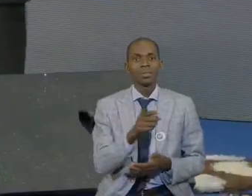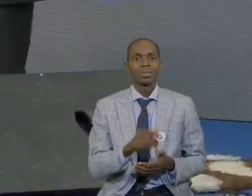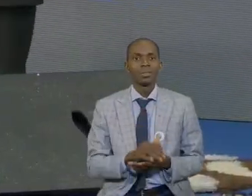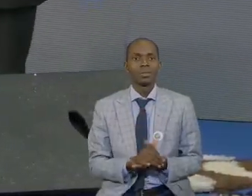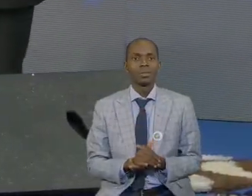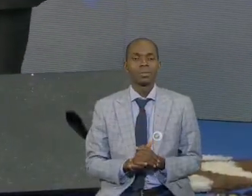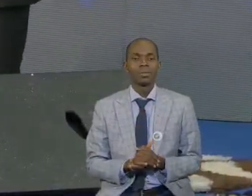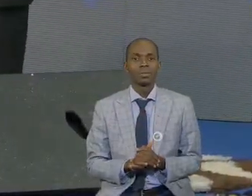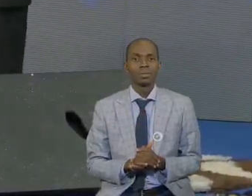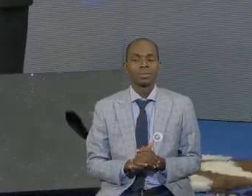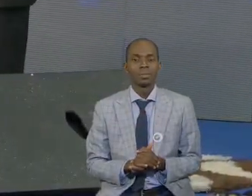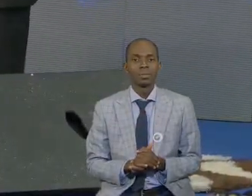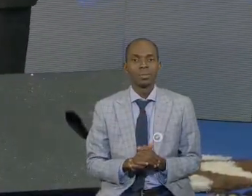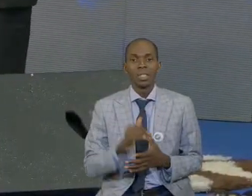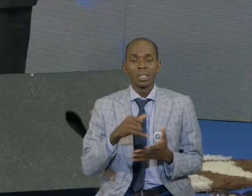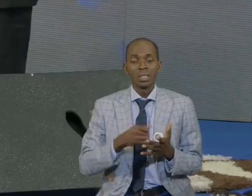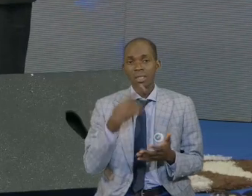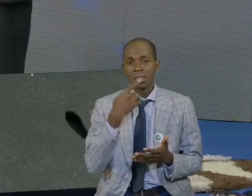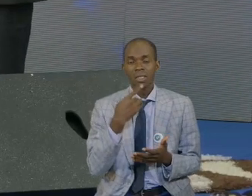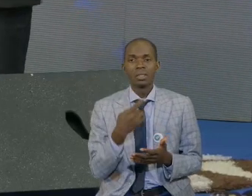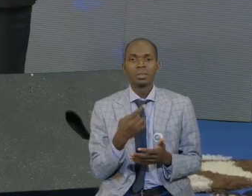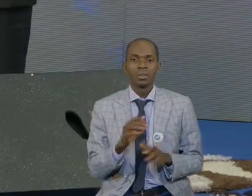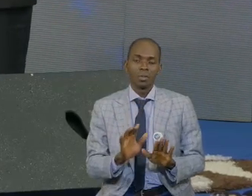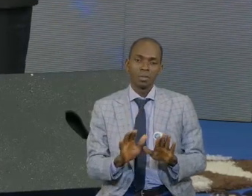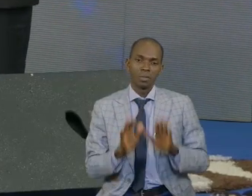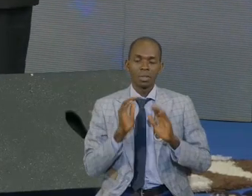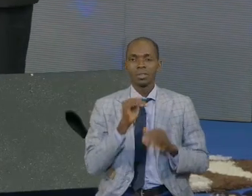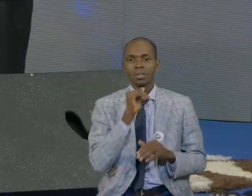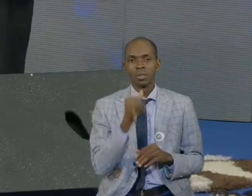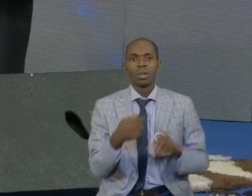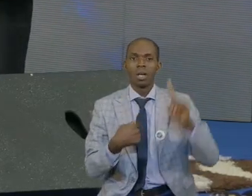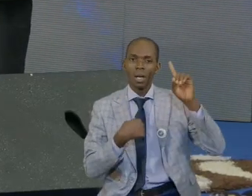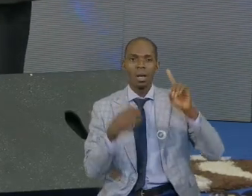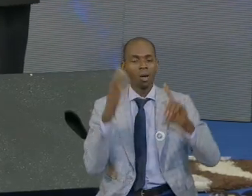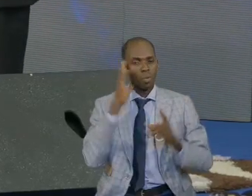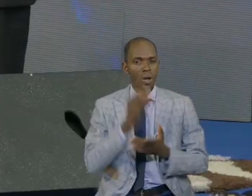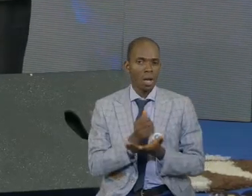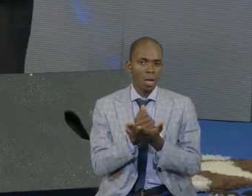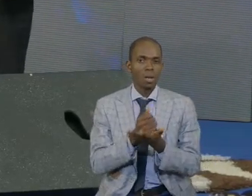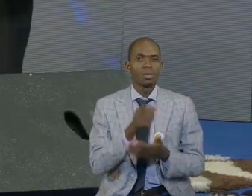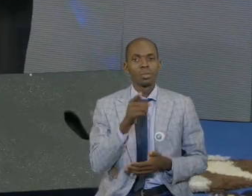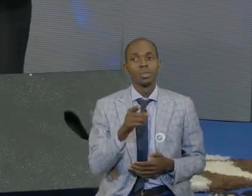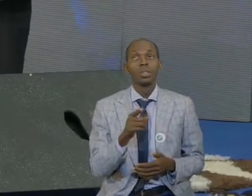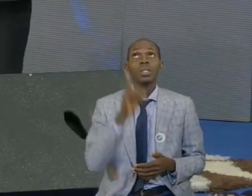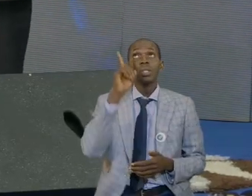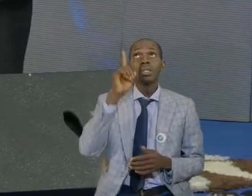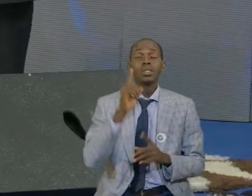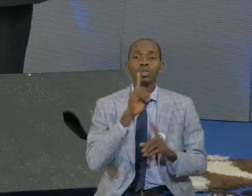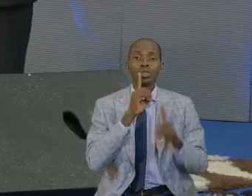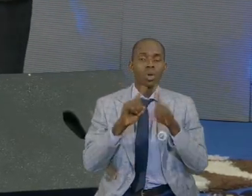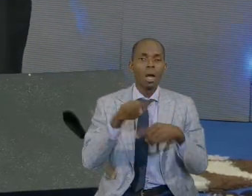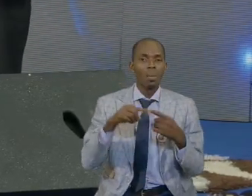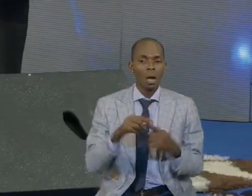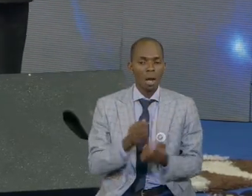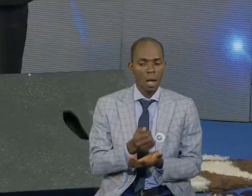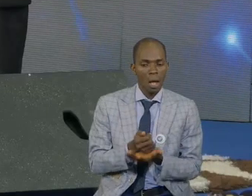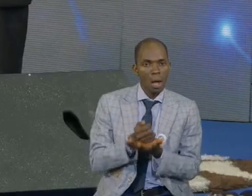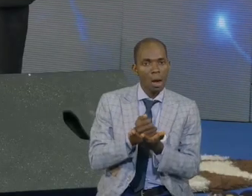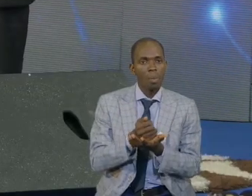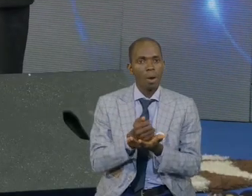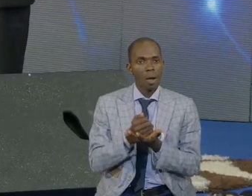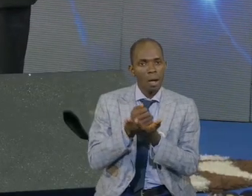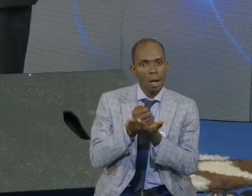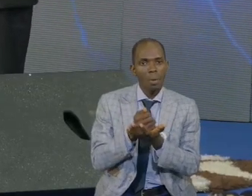He says, fear not, I'm going to help you. He actually mentions help, help, help a number